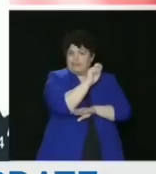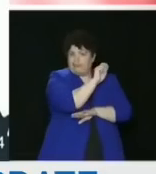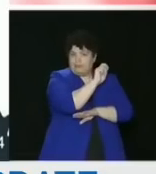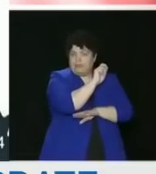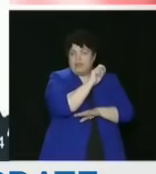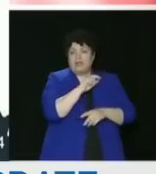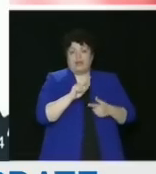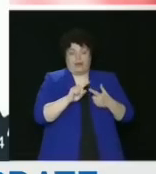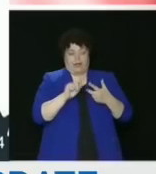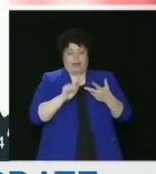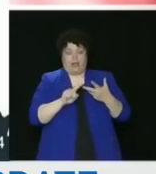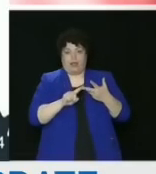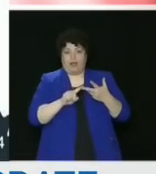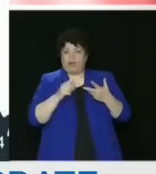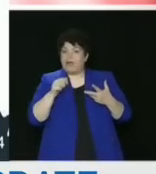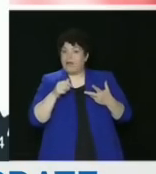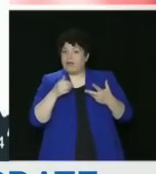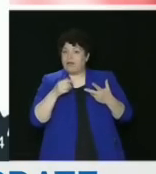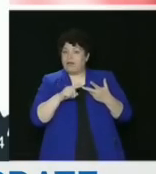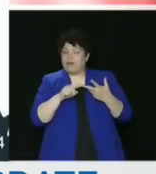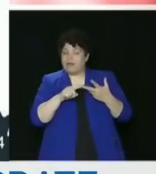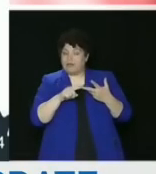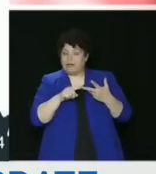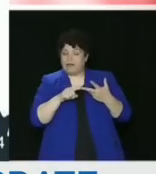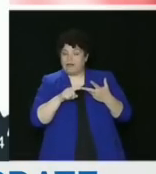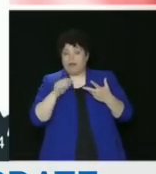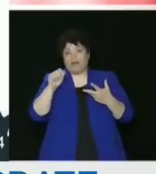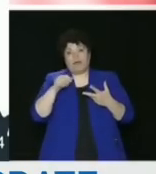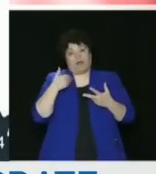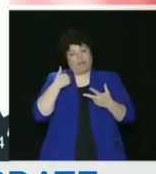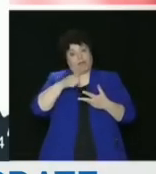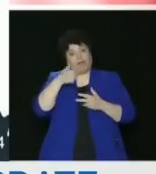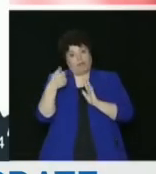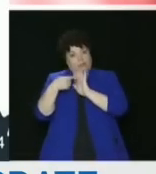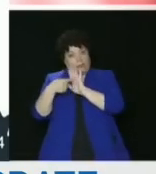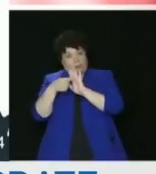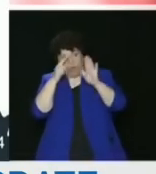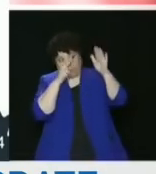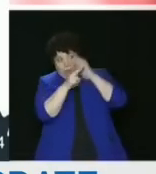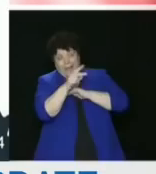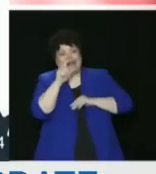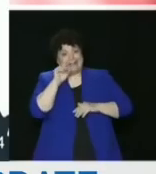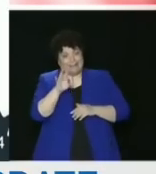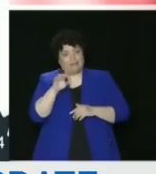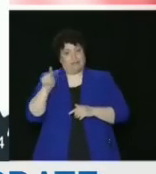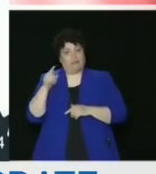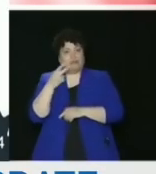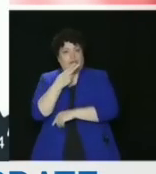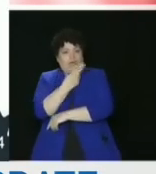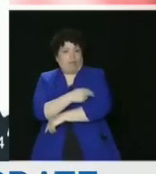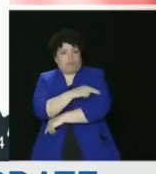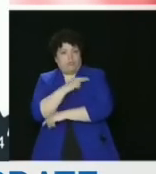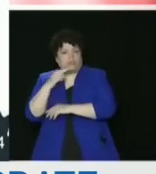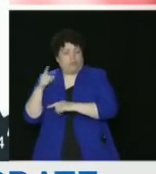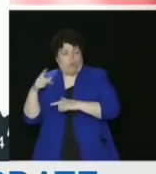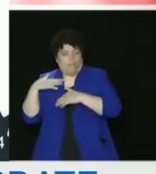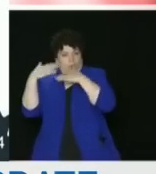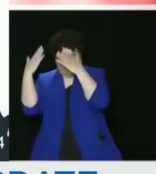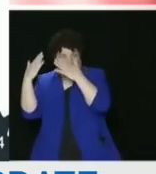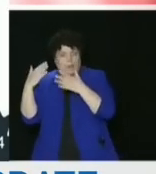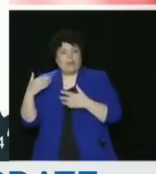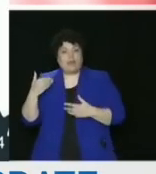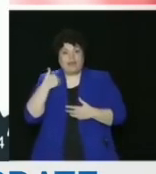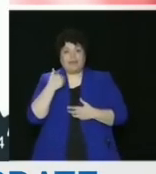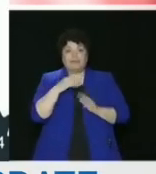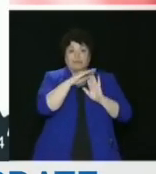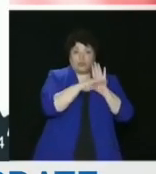one sera shows insuffisante. another plausible and Dans ces deux scénarios, les alternative in mesures ont which été capacity levées could be et overwhelmed. pointillées In both verticales bleues scenarios, measures lorsque are